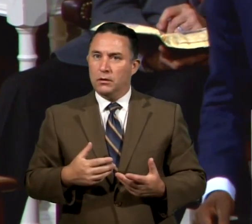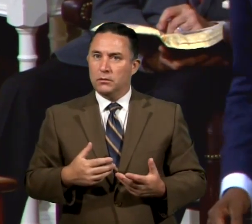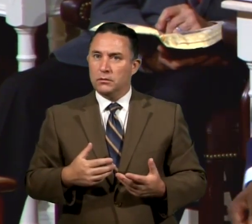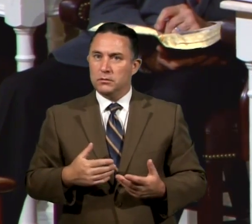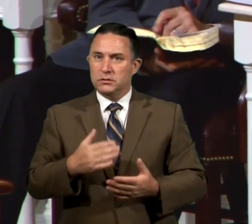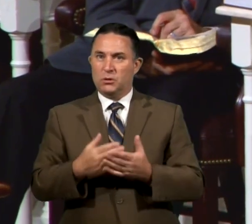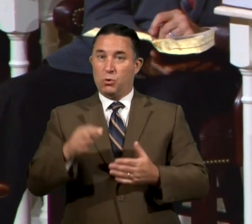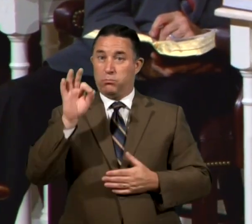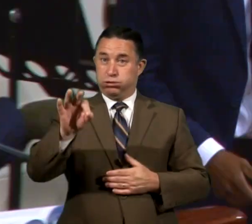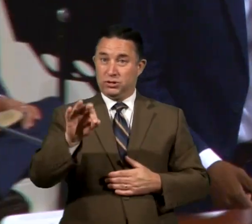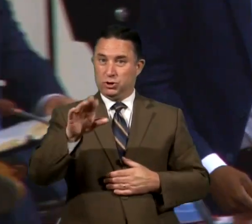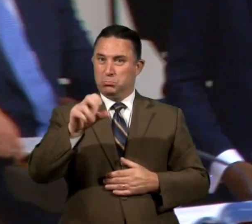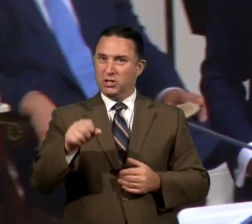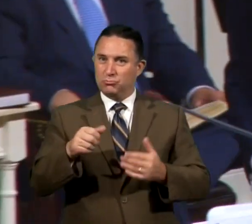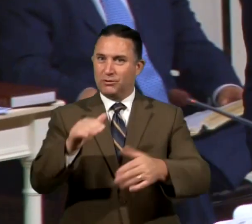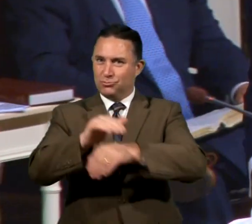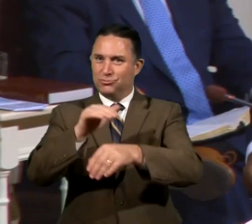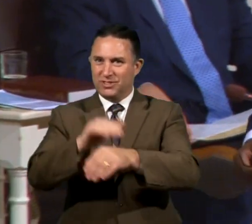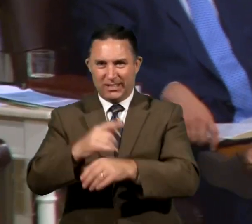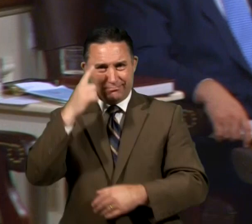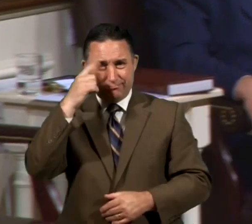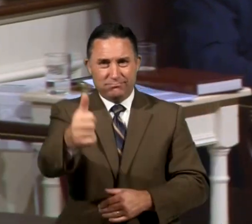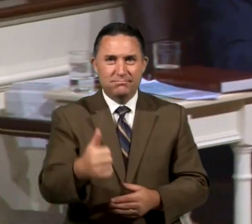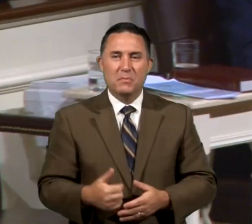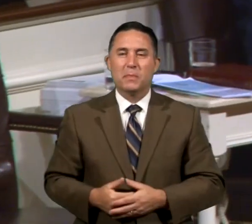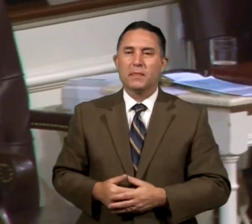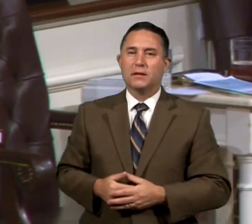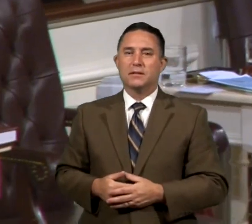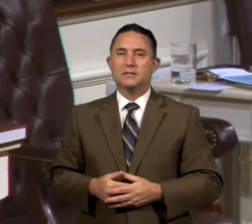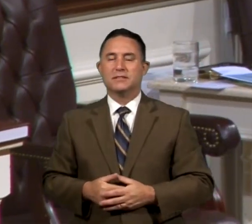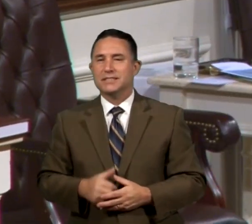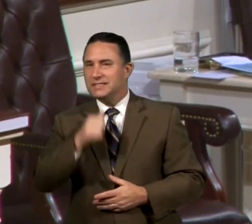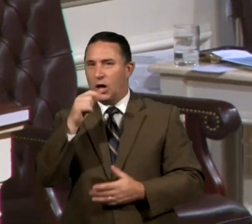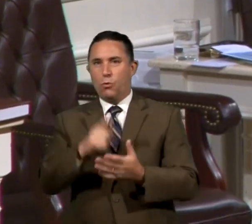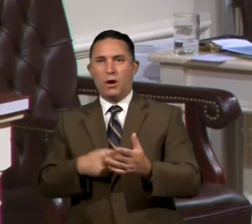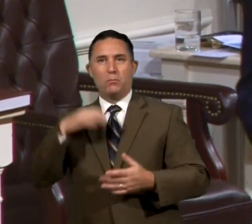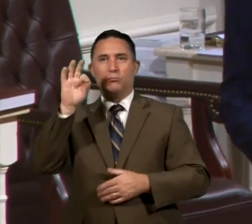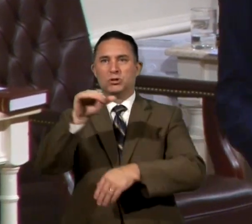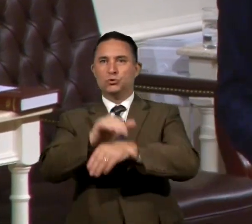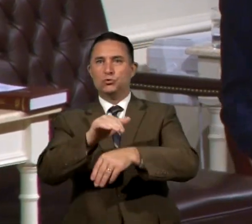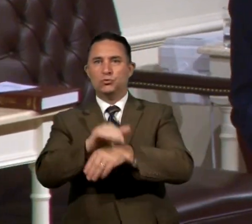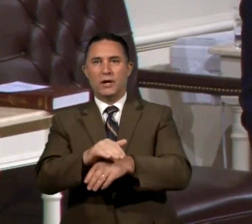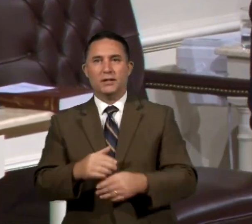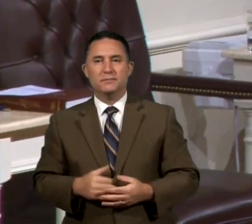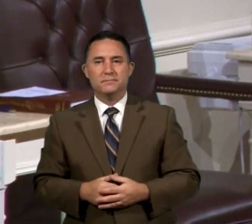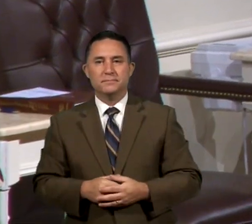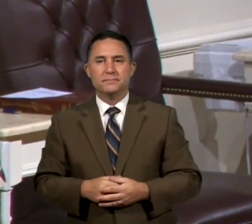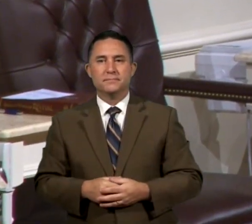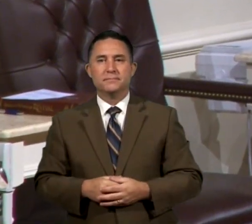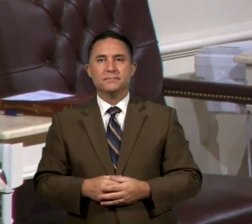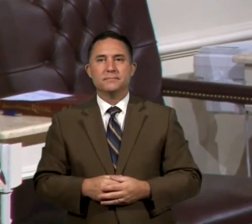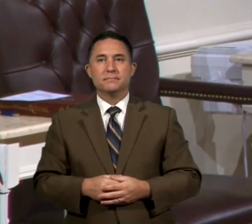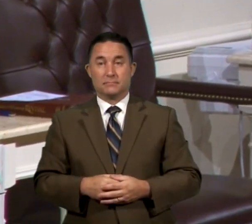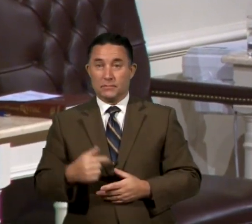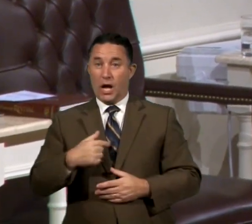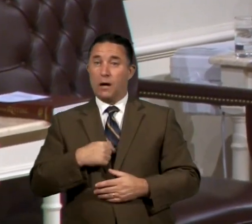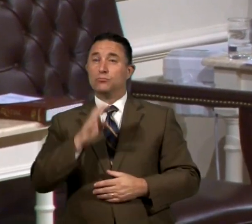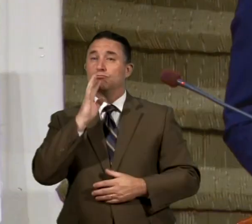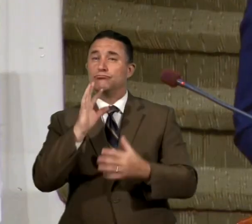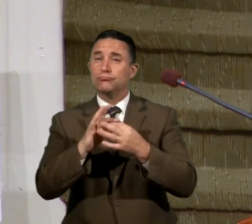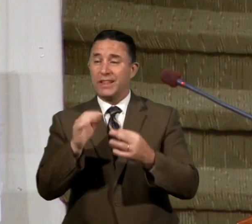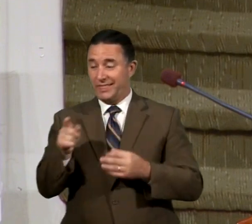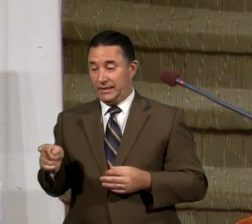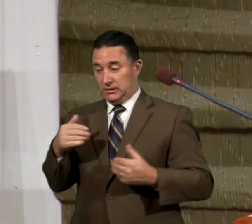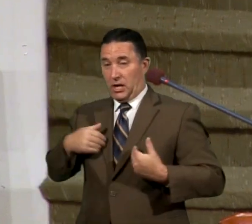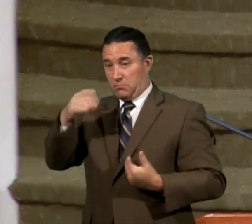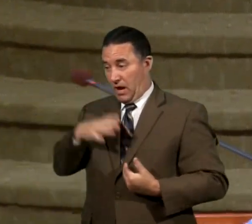Somebody preach that on your bus route tonight. Have fun with it. It's not what I'm going to preach about tonight. I am going to talk about this